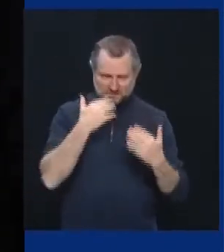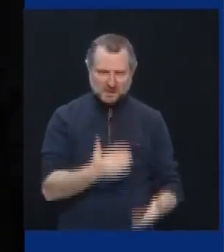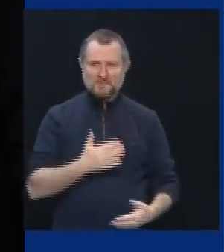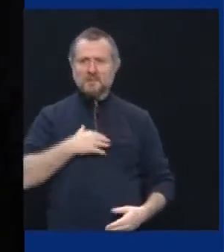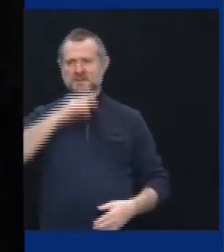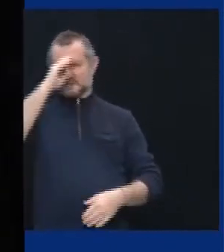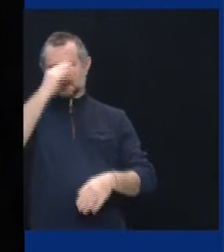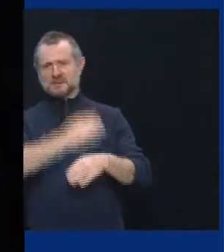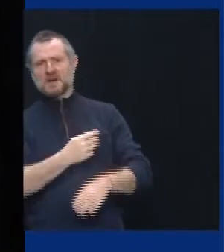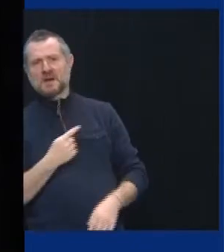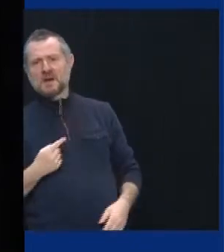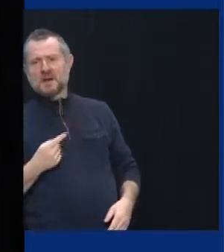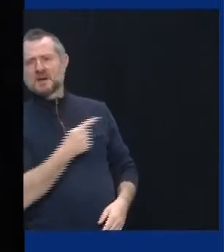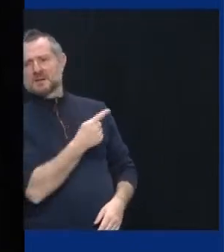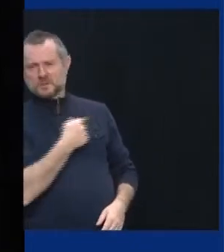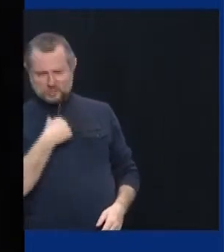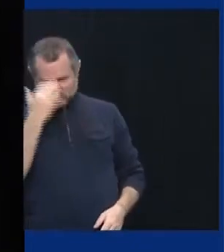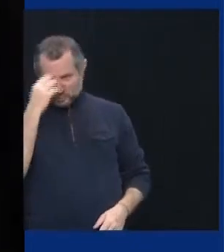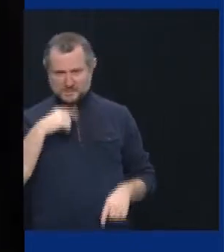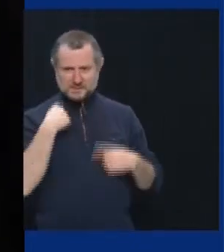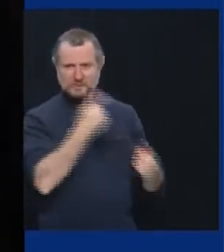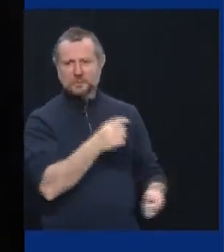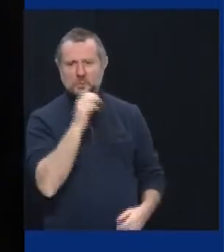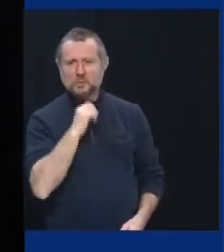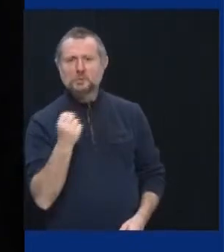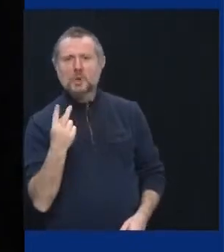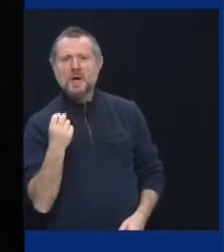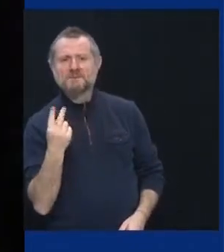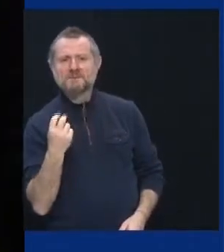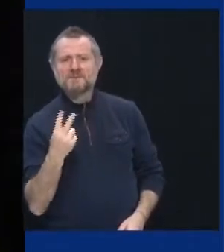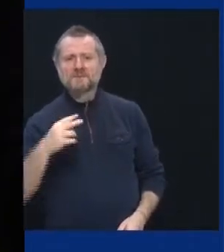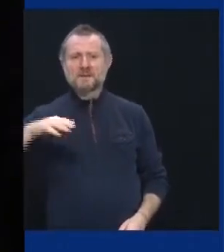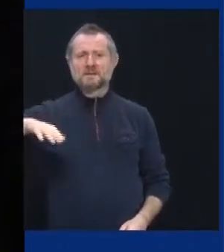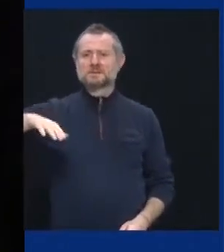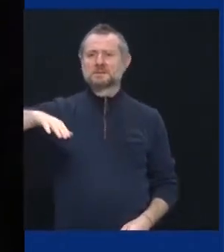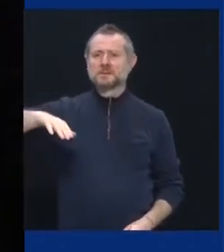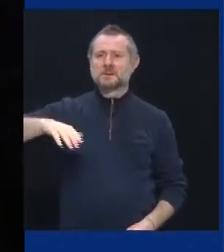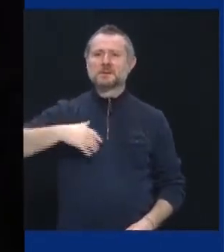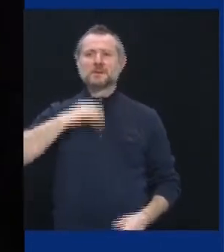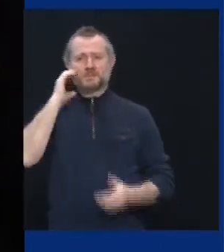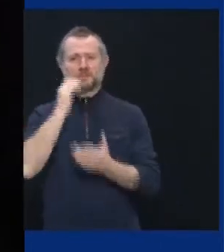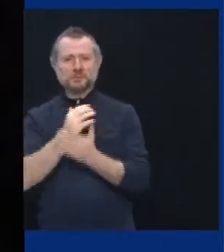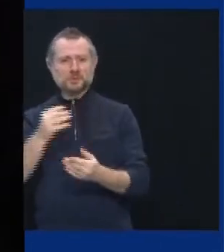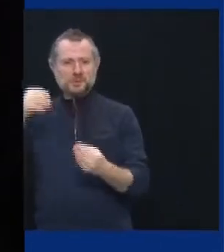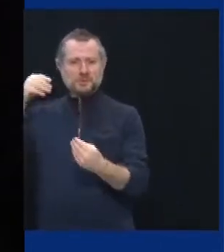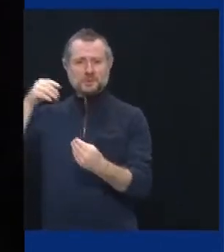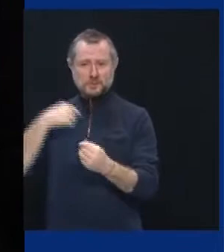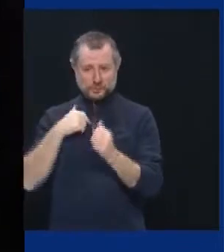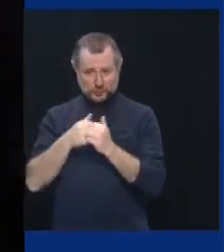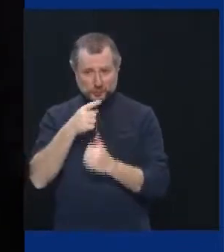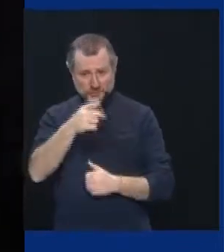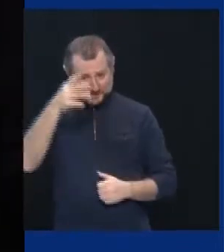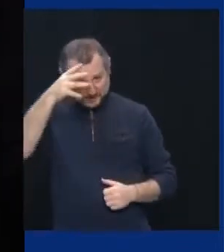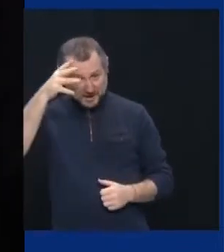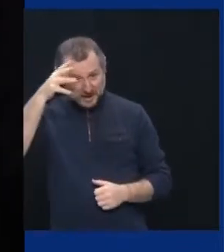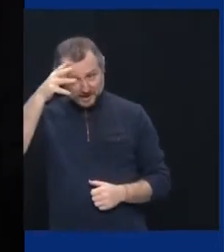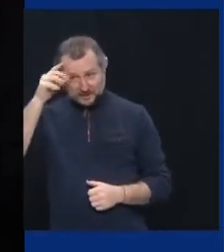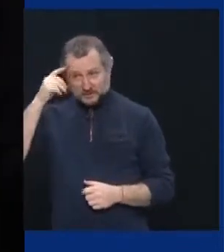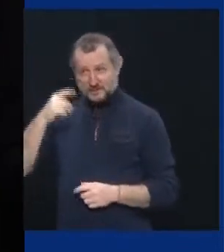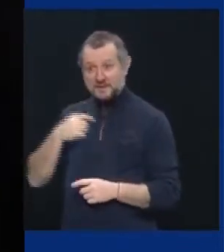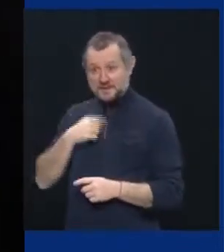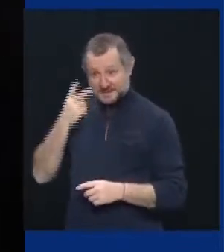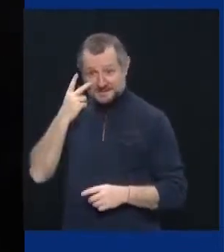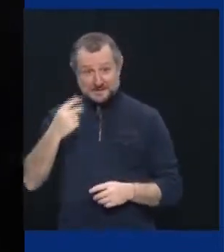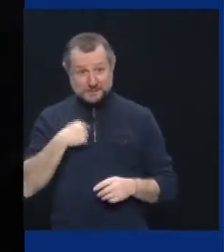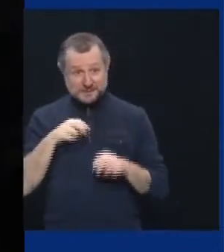I've known him since he was 12 years of age. I brought him a picture today, me and his daddy. See me sitting by